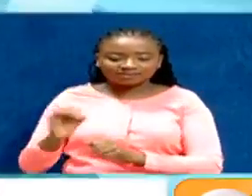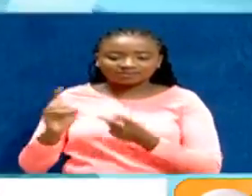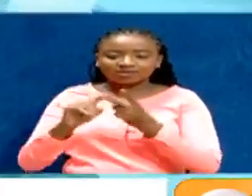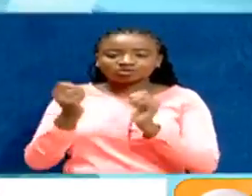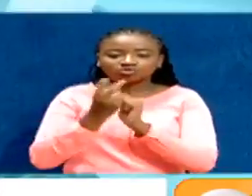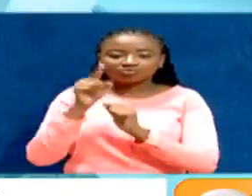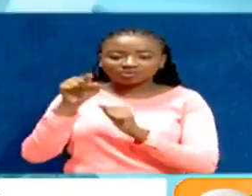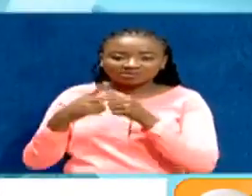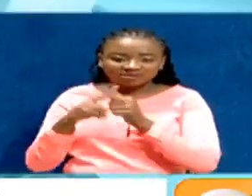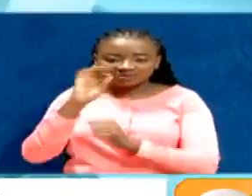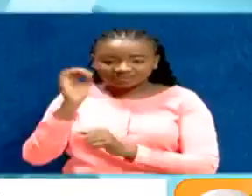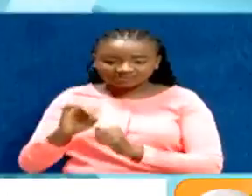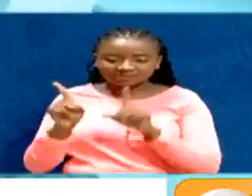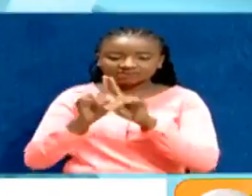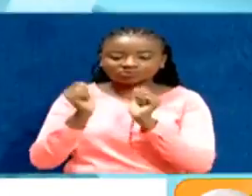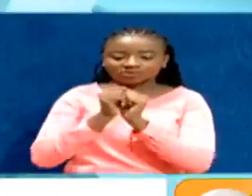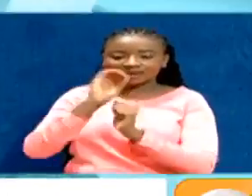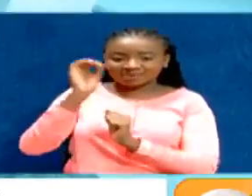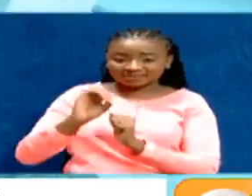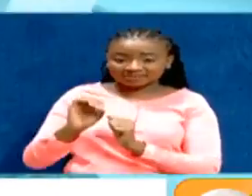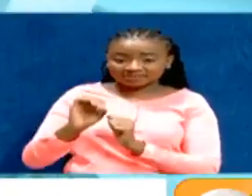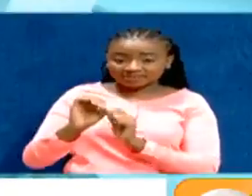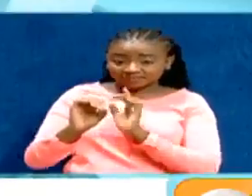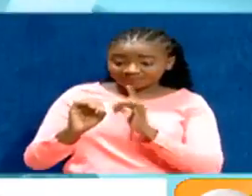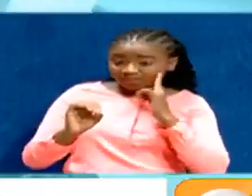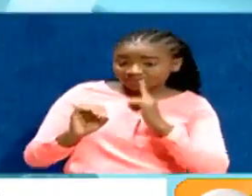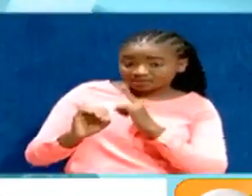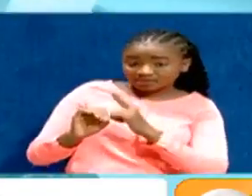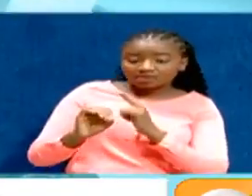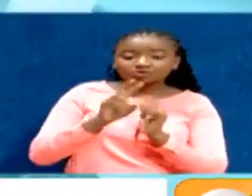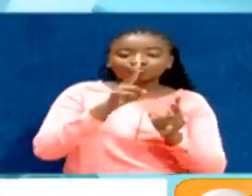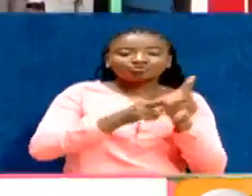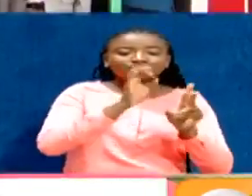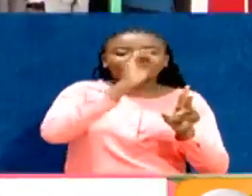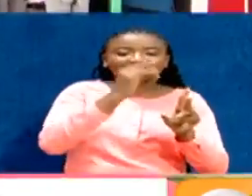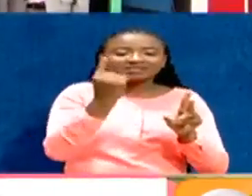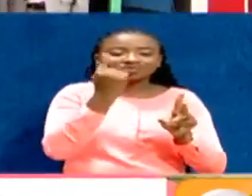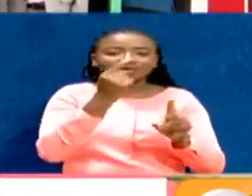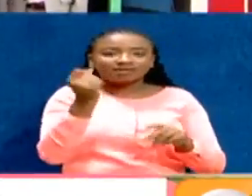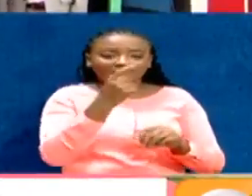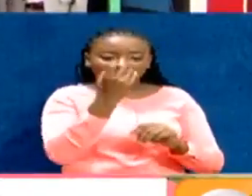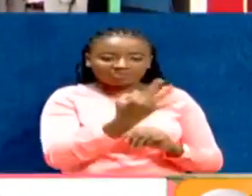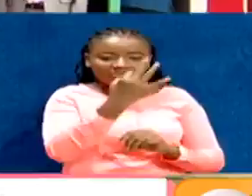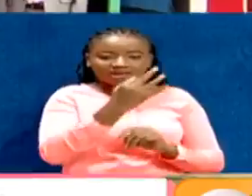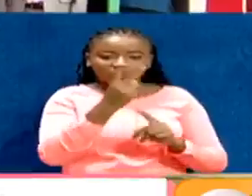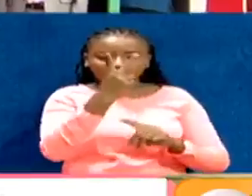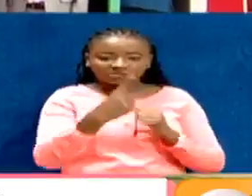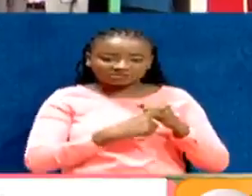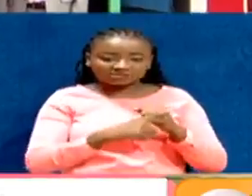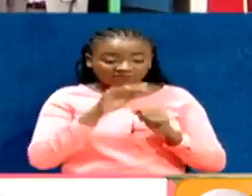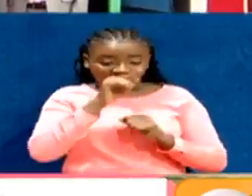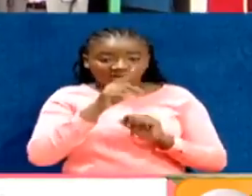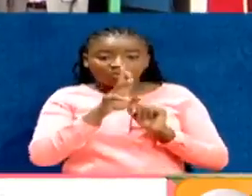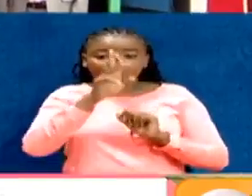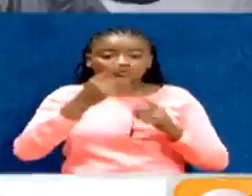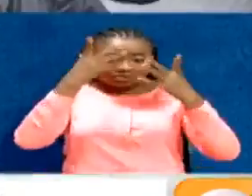12.7%, 9.8% and 10%. It stood at 22% on 26th March when President Kenyatta announced a raft